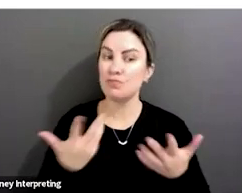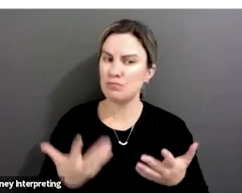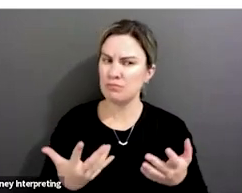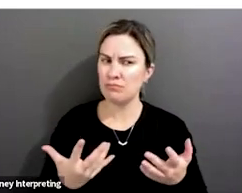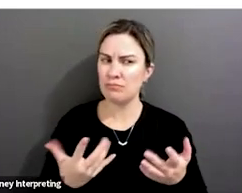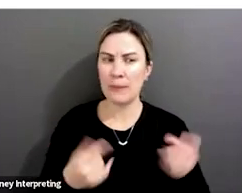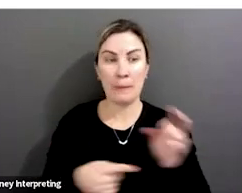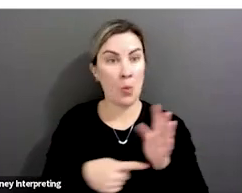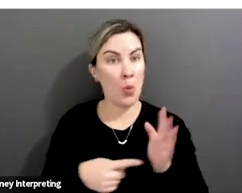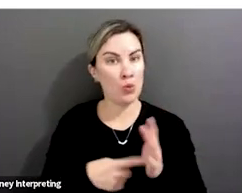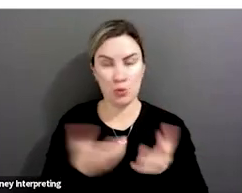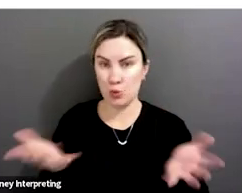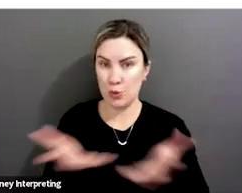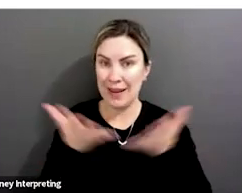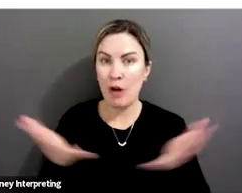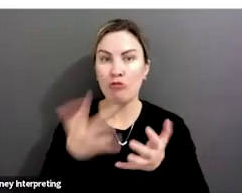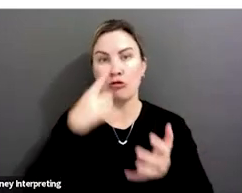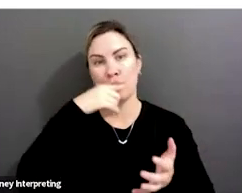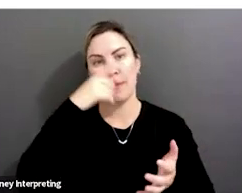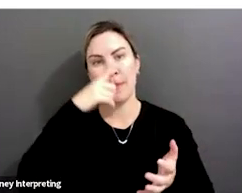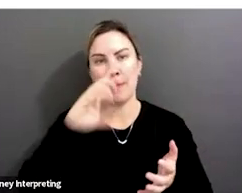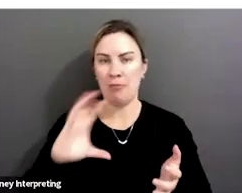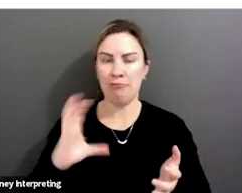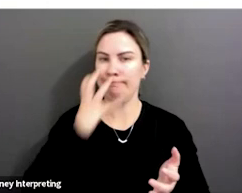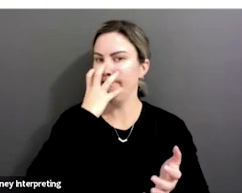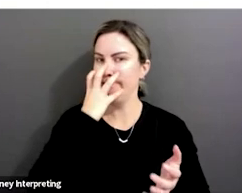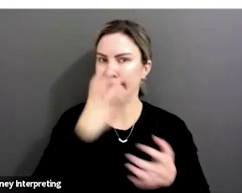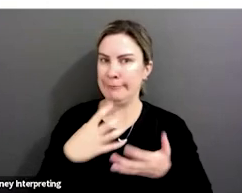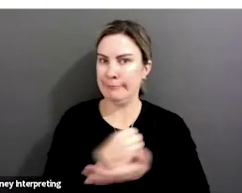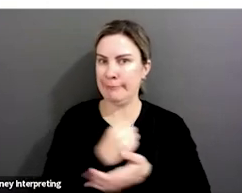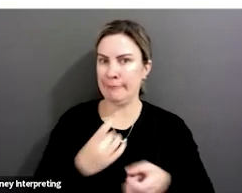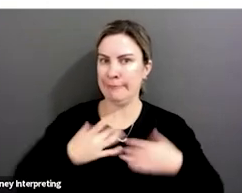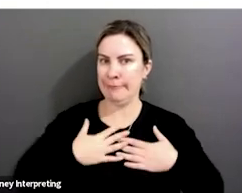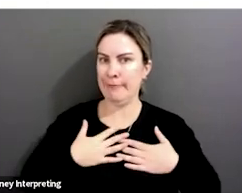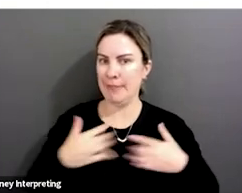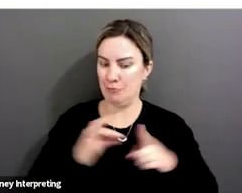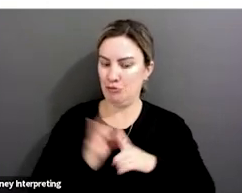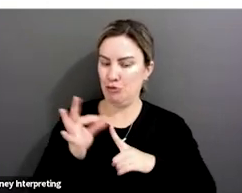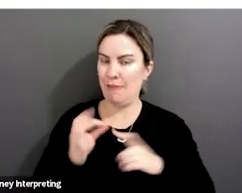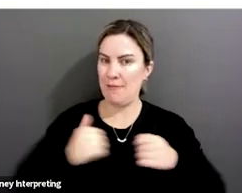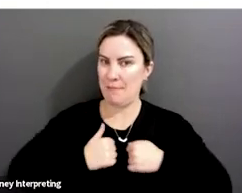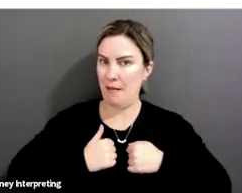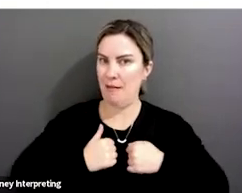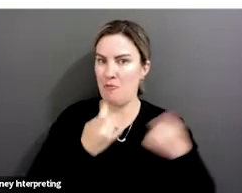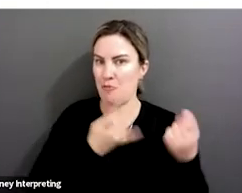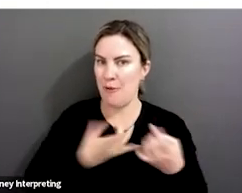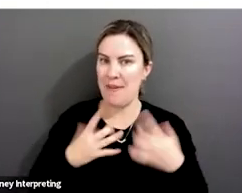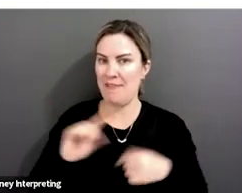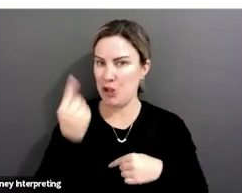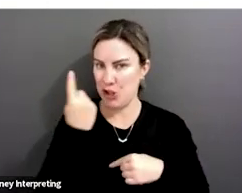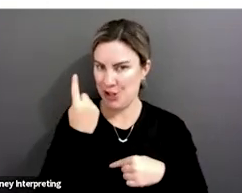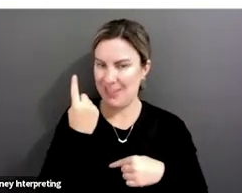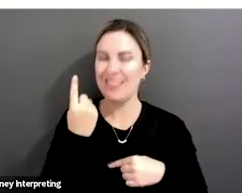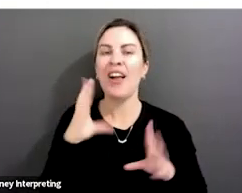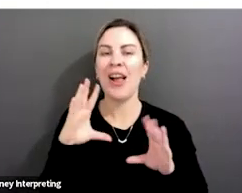our learners to put their oxygen mask on first, and that is to improve their own preparedness first and learn about preparedness,